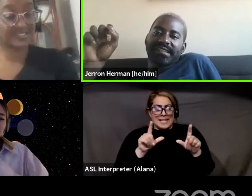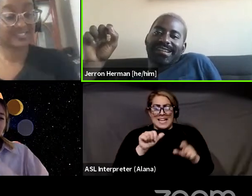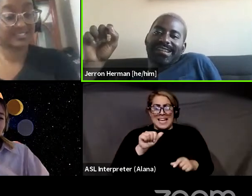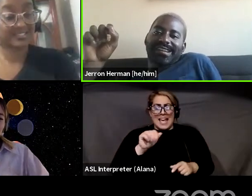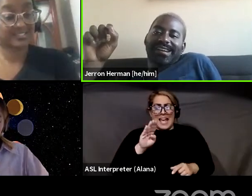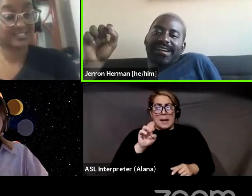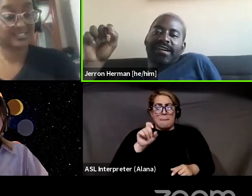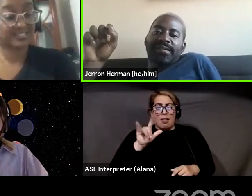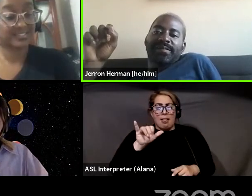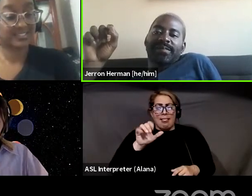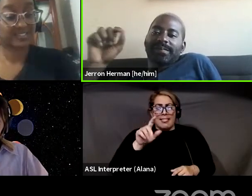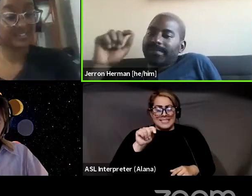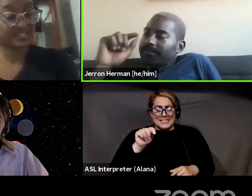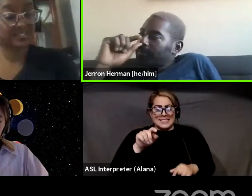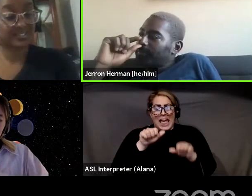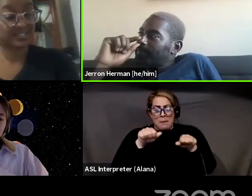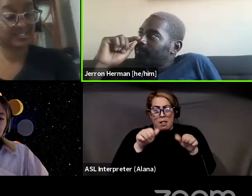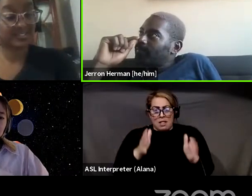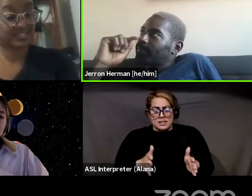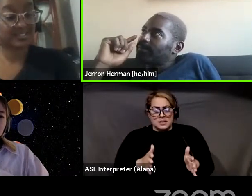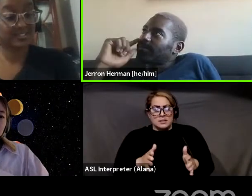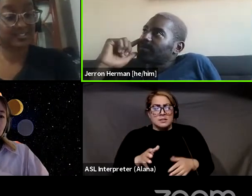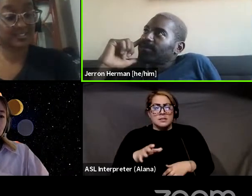personally. For